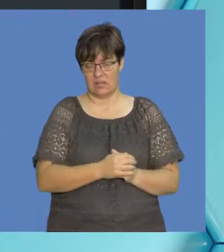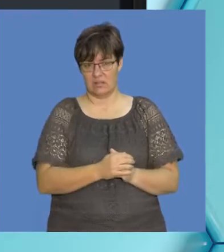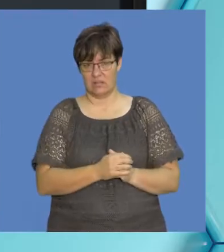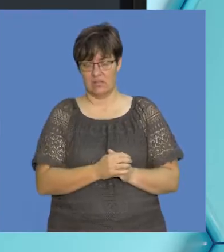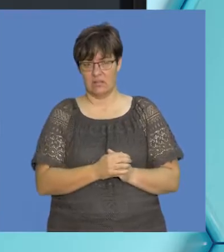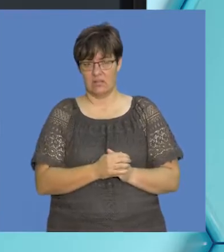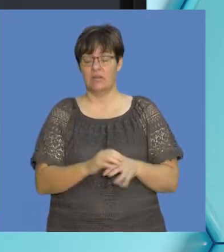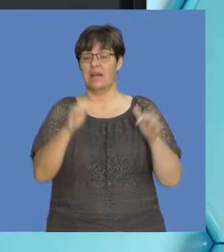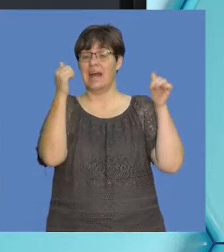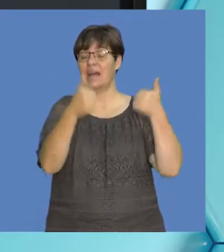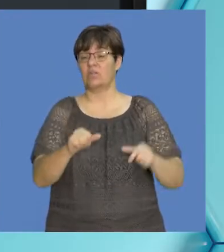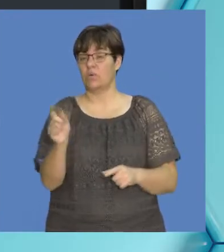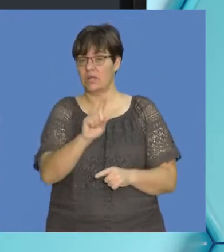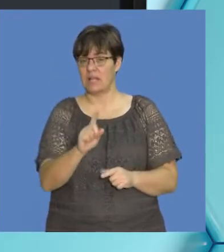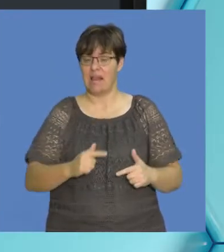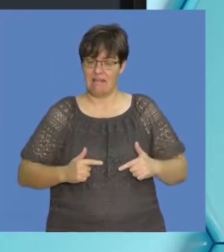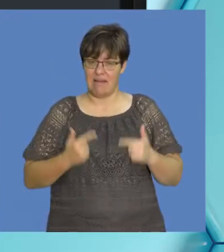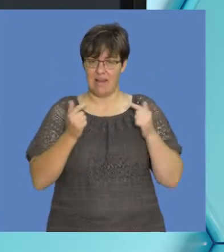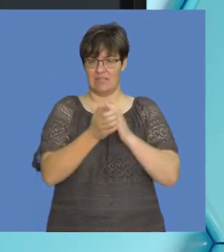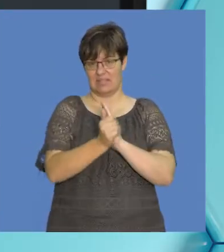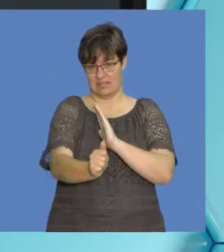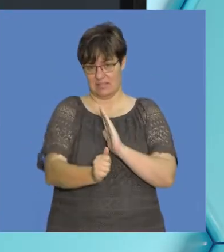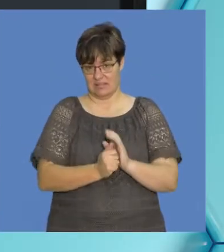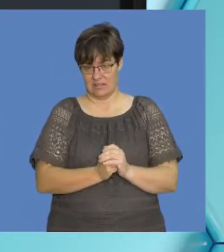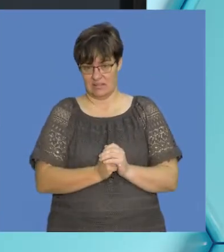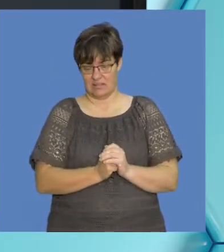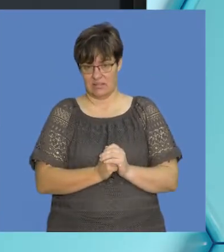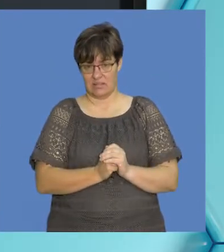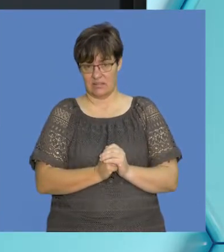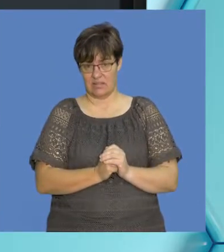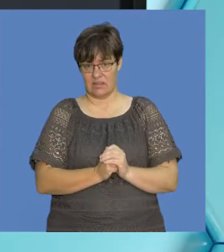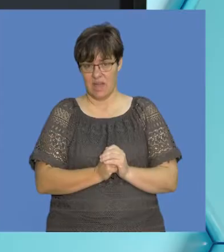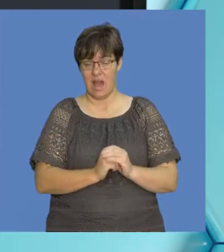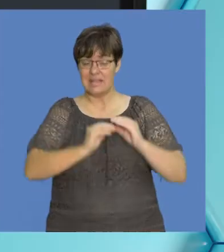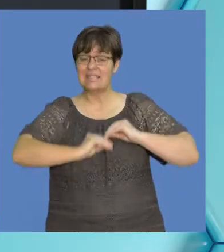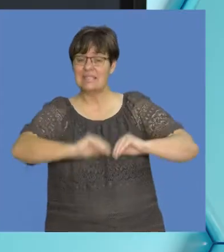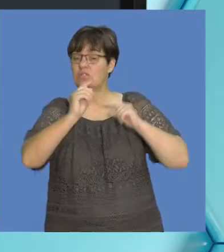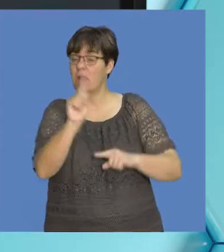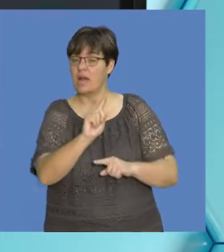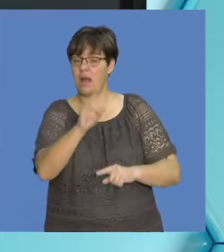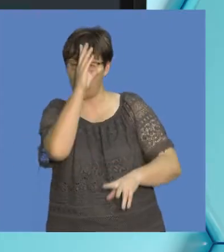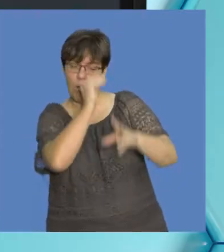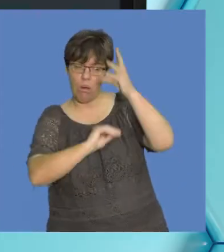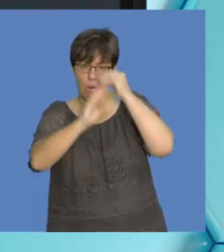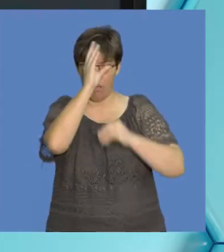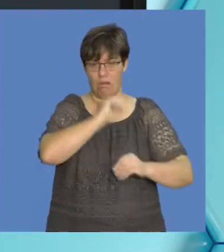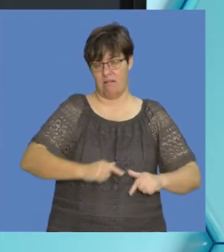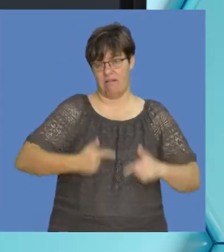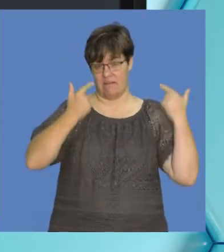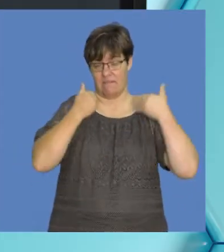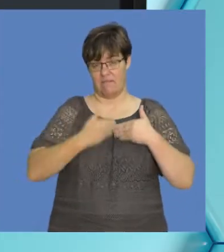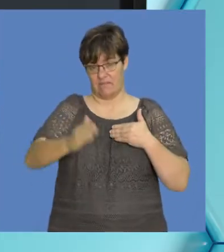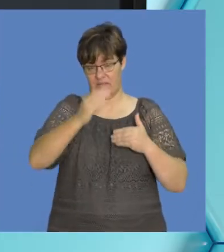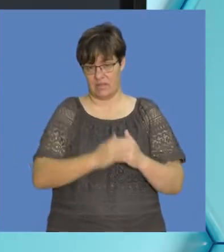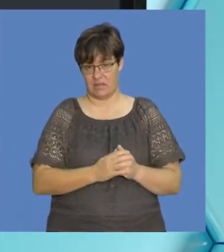said, accounting is a life skill. It teaches you a life lesson. So even though you